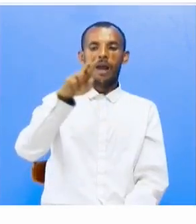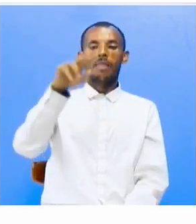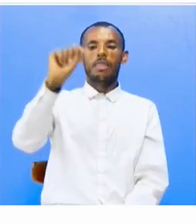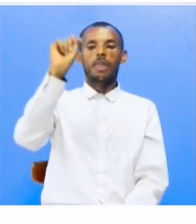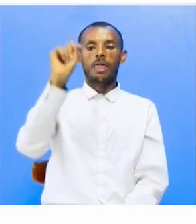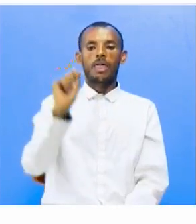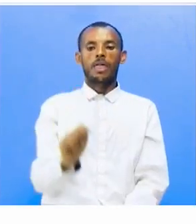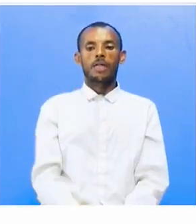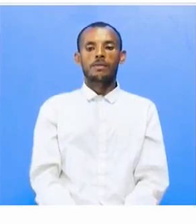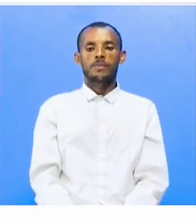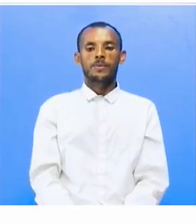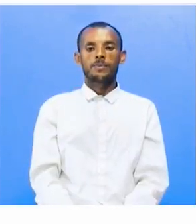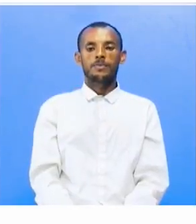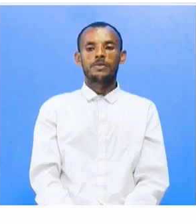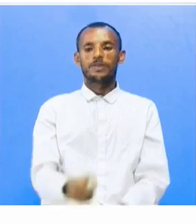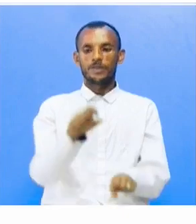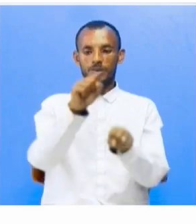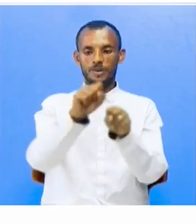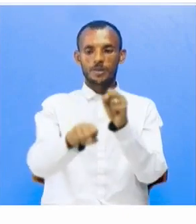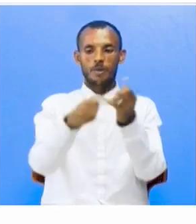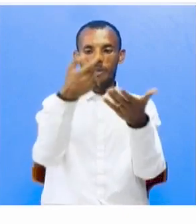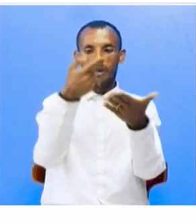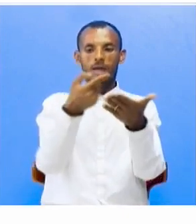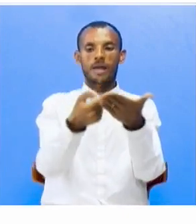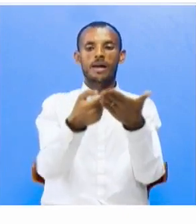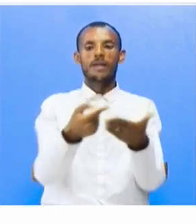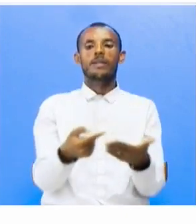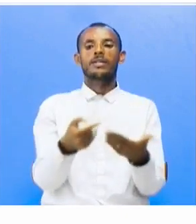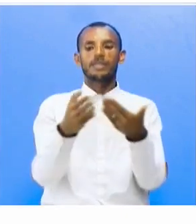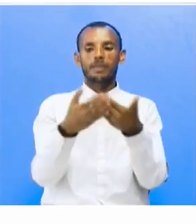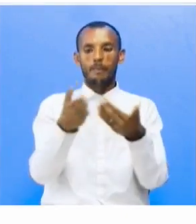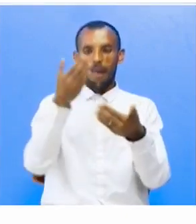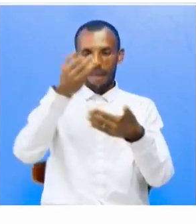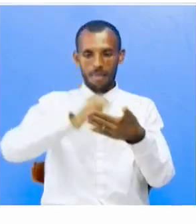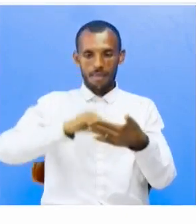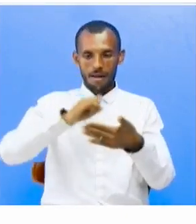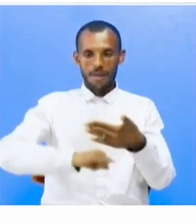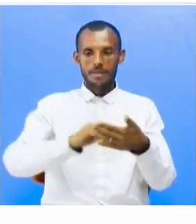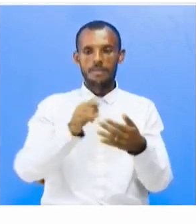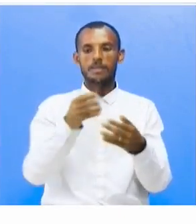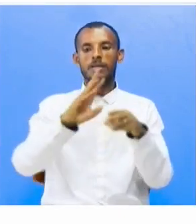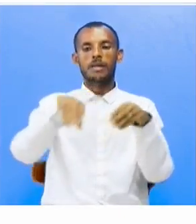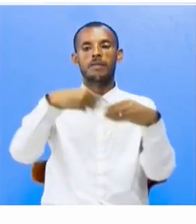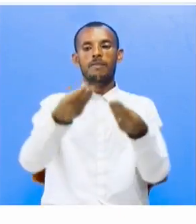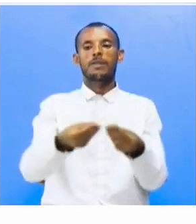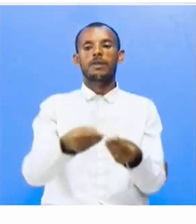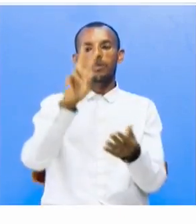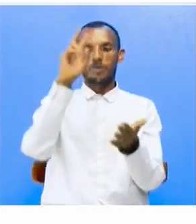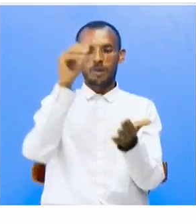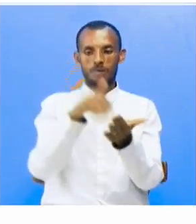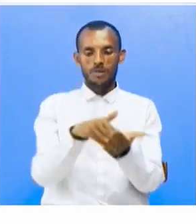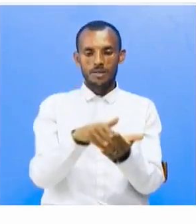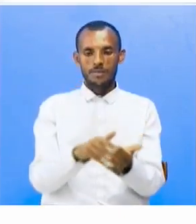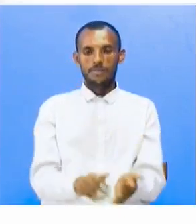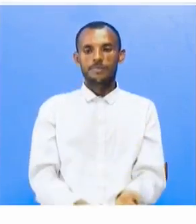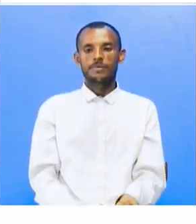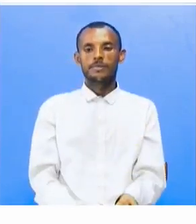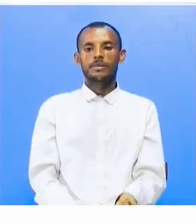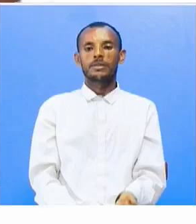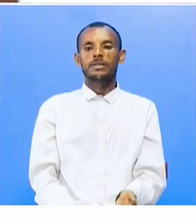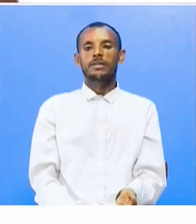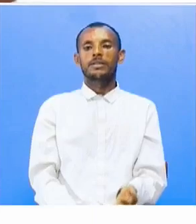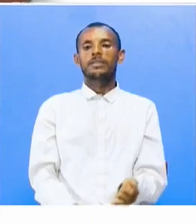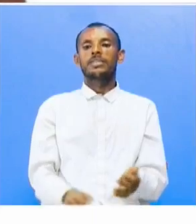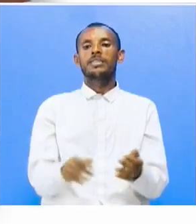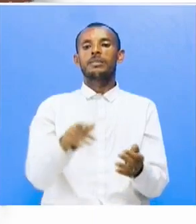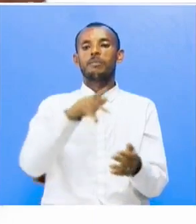PRT. So here the simple interest is given, it is 2,000. The principal